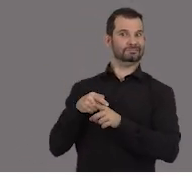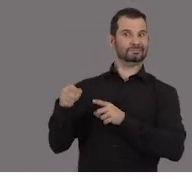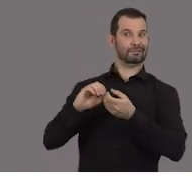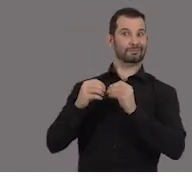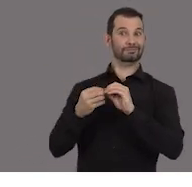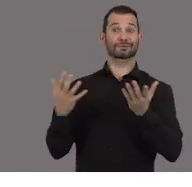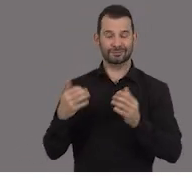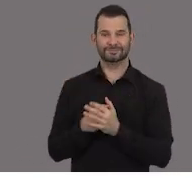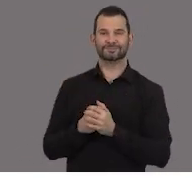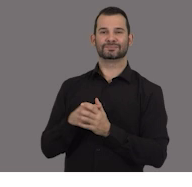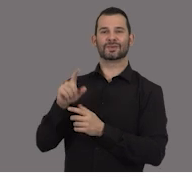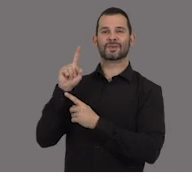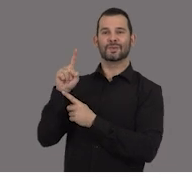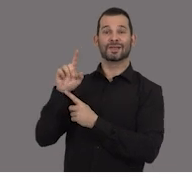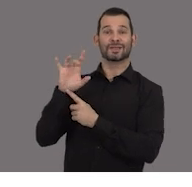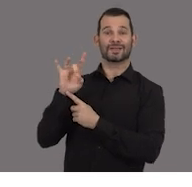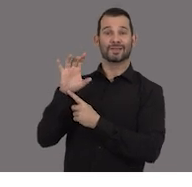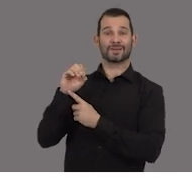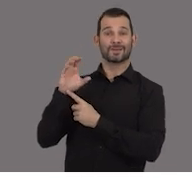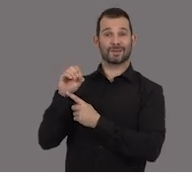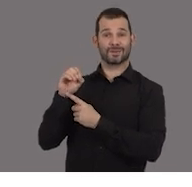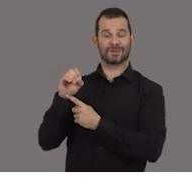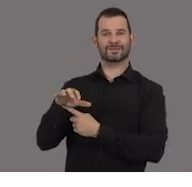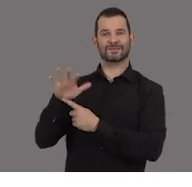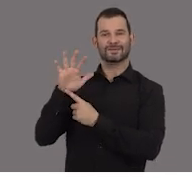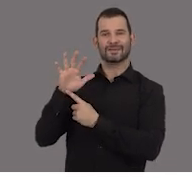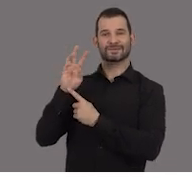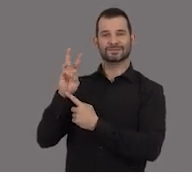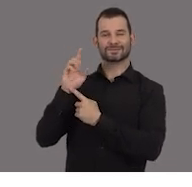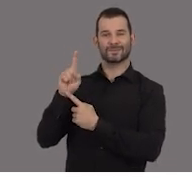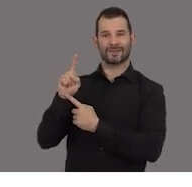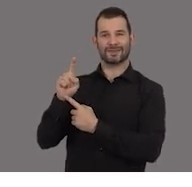Relay Service, you can call the CRA at